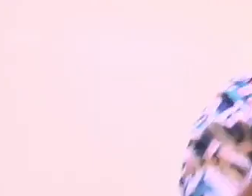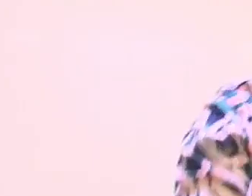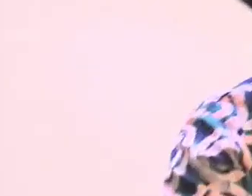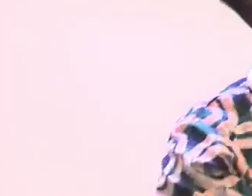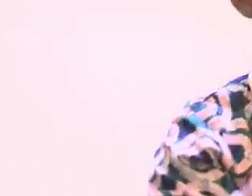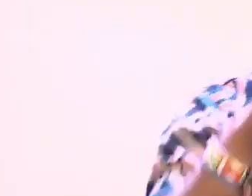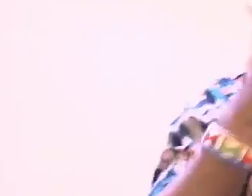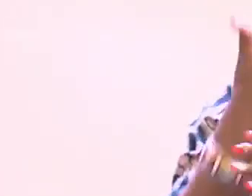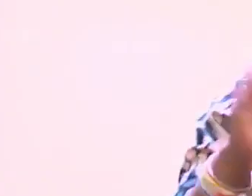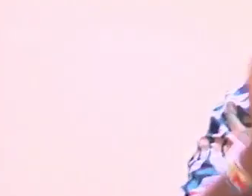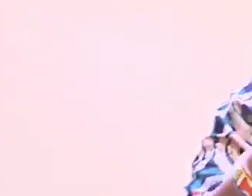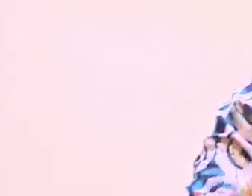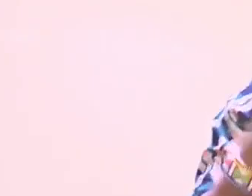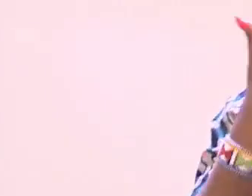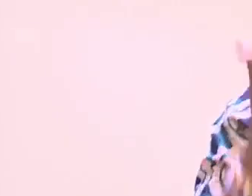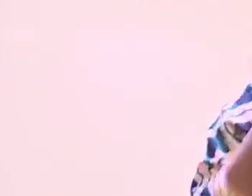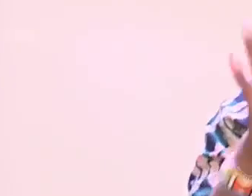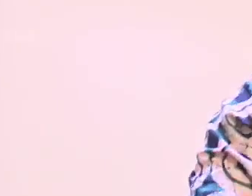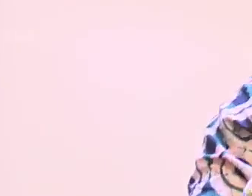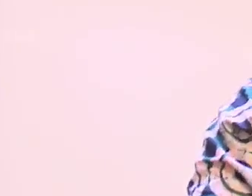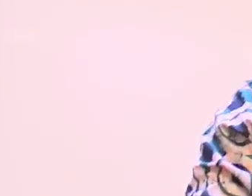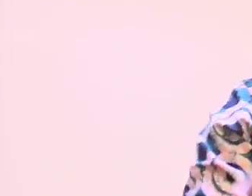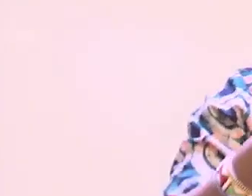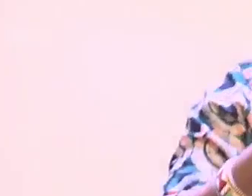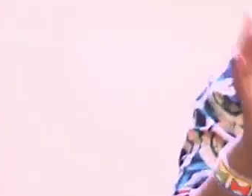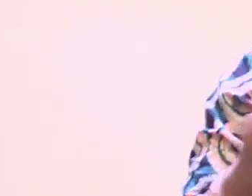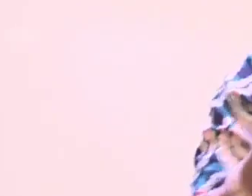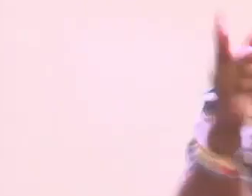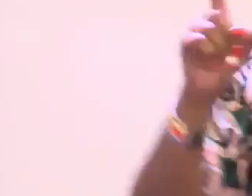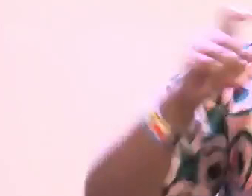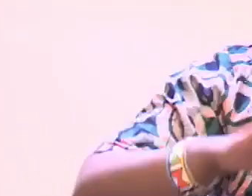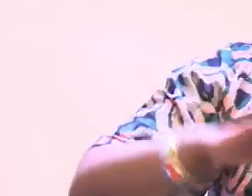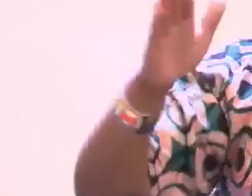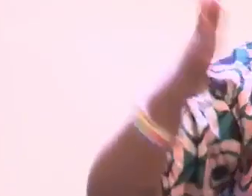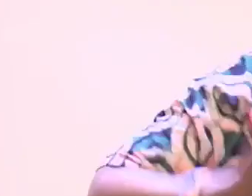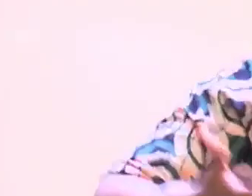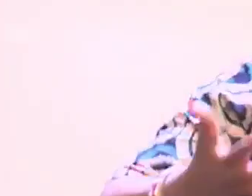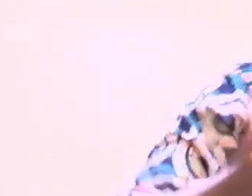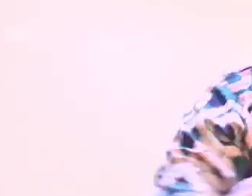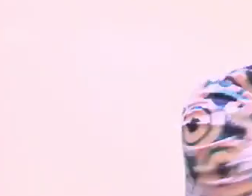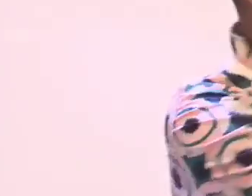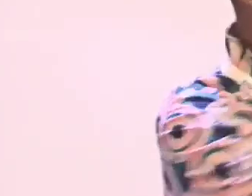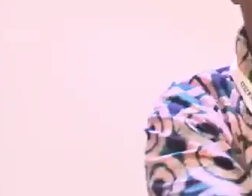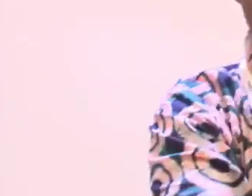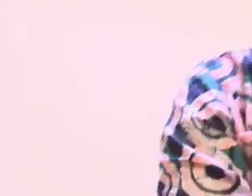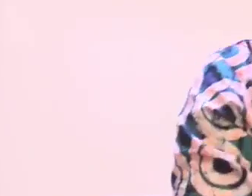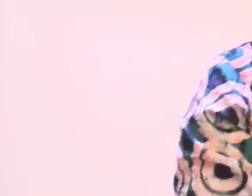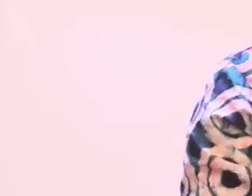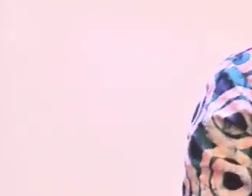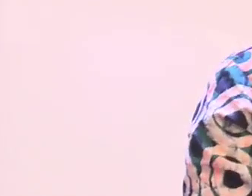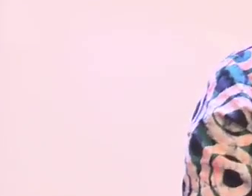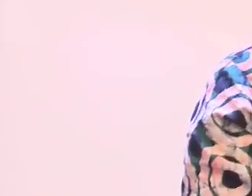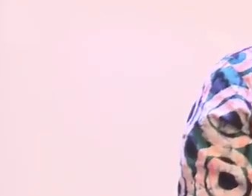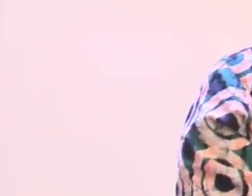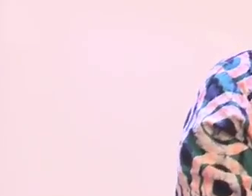forget the media personnels. Thank you very much. And thank you to Ashoka for a wonderful panel.